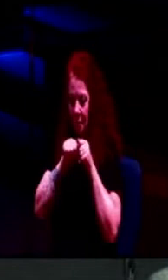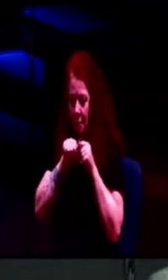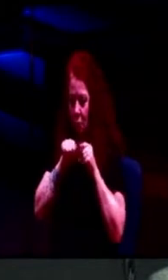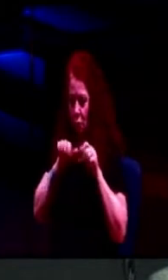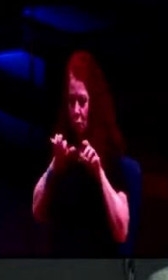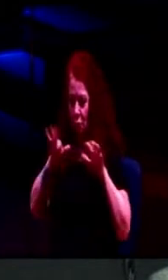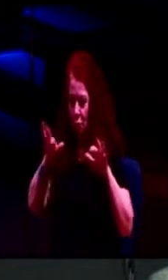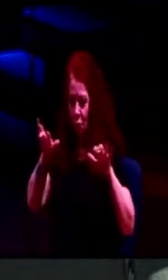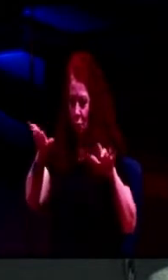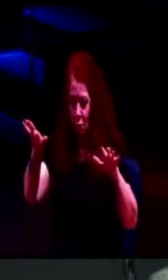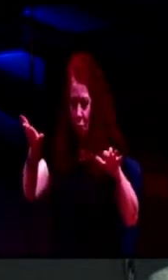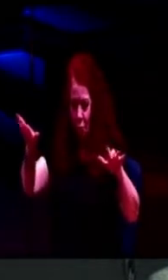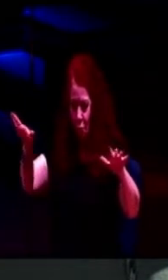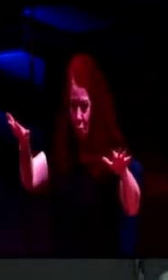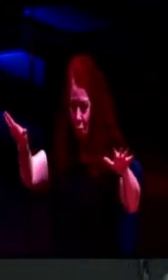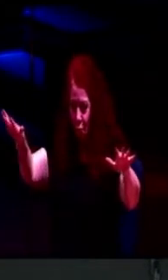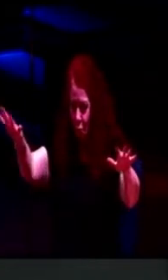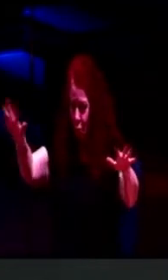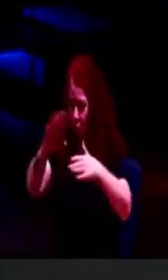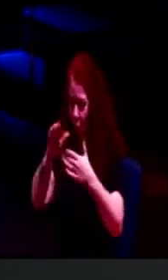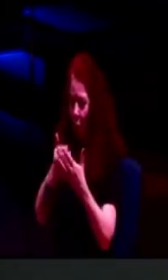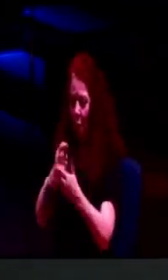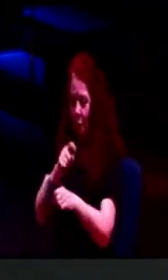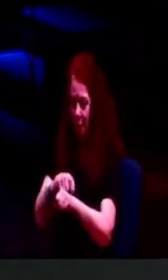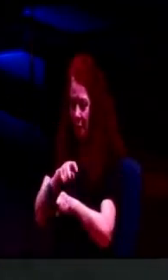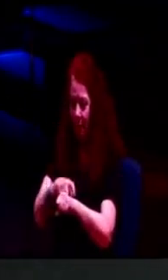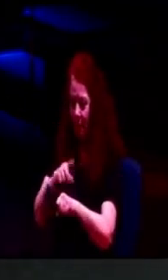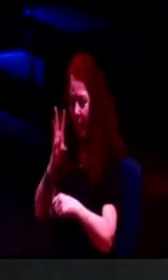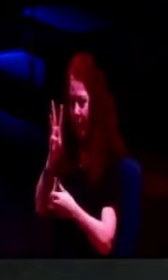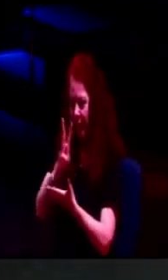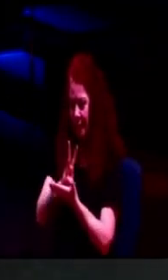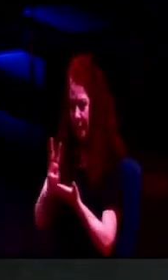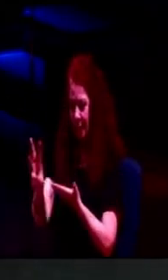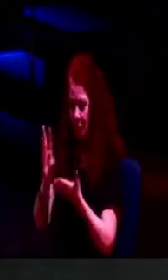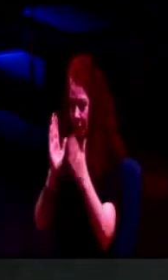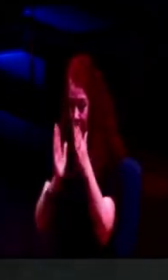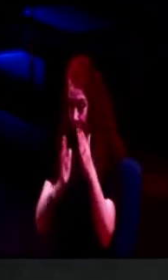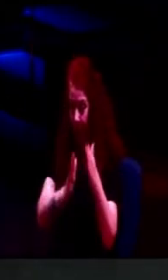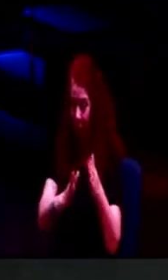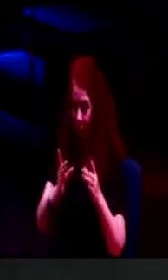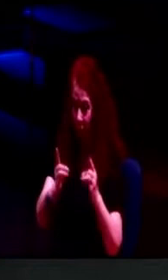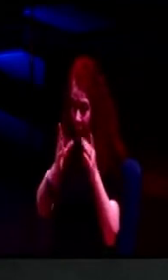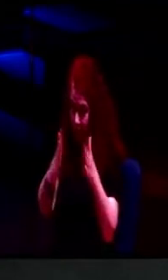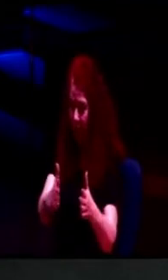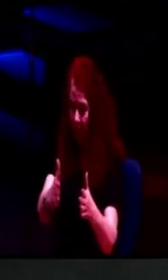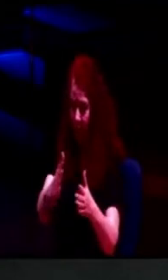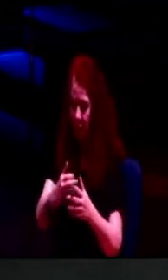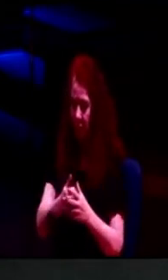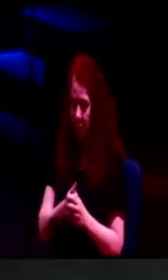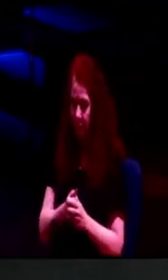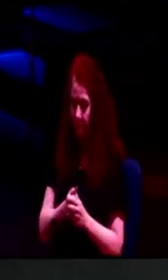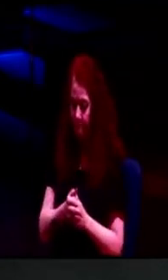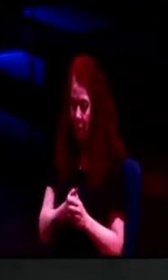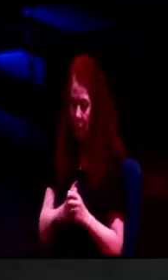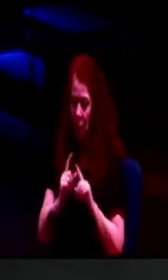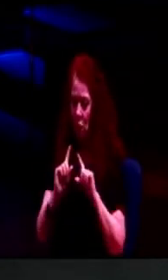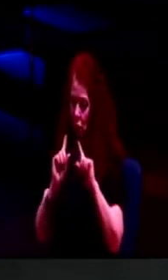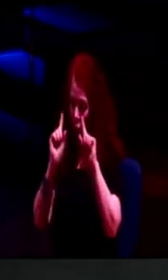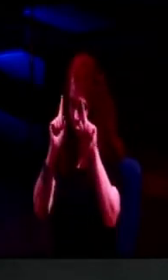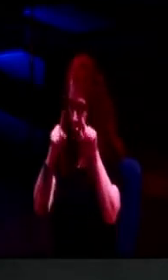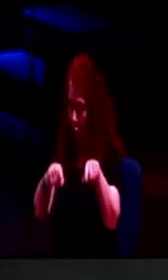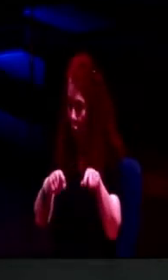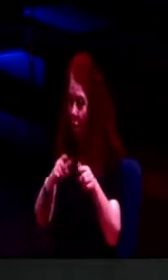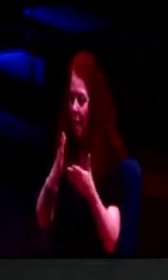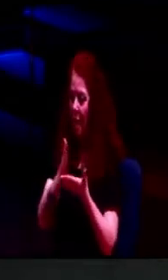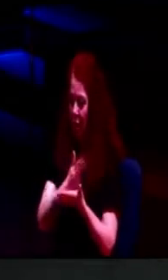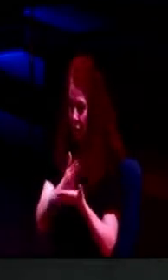across centuries, and he really spent this 6 weeks of time preparing his 11 disciples to go out and